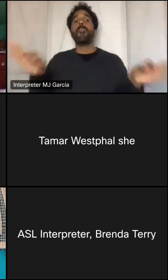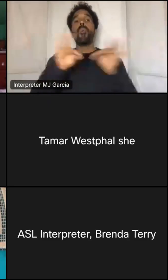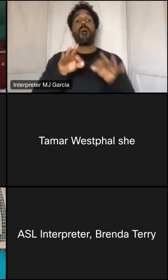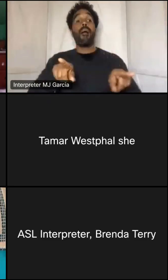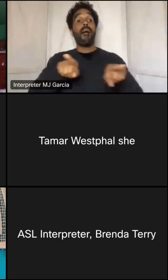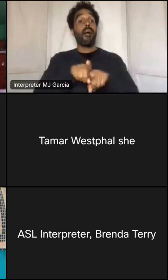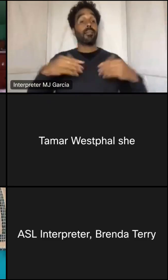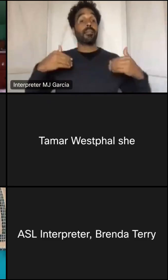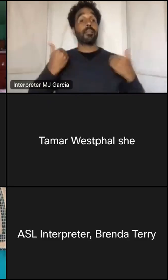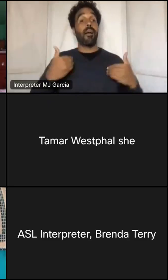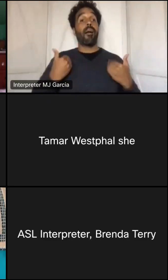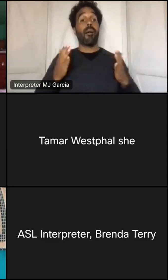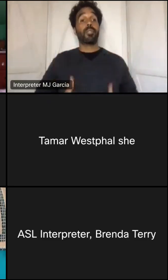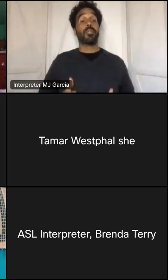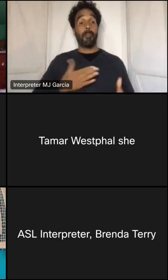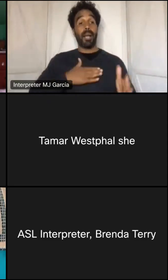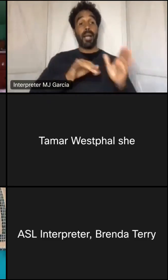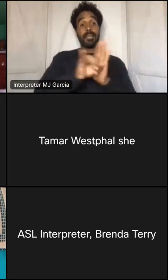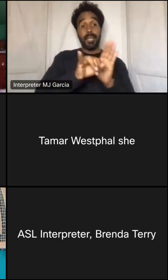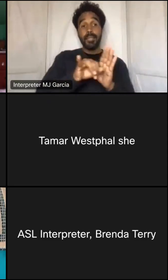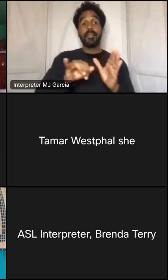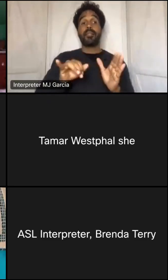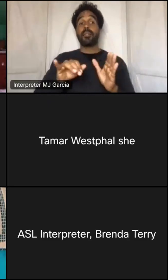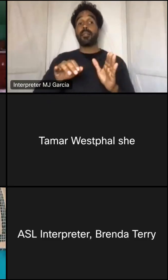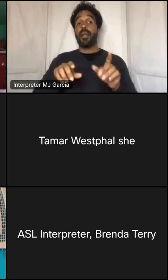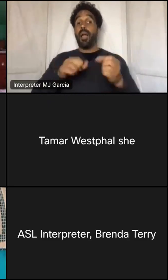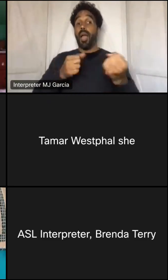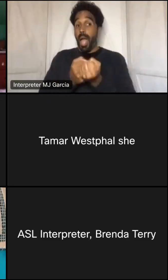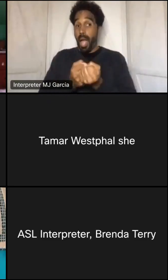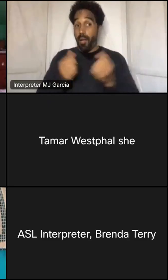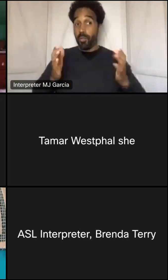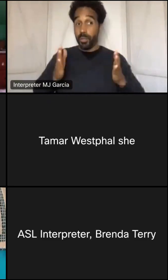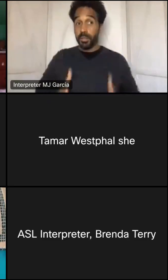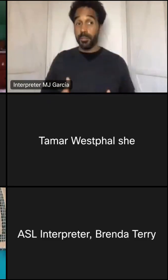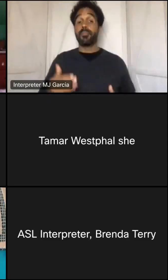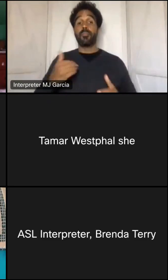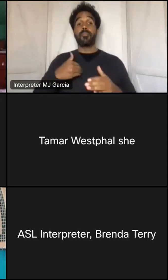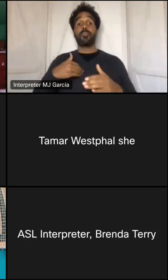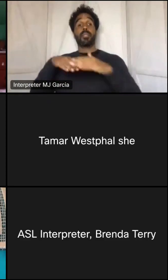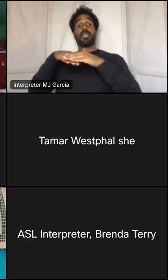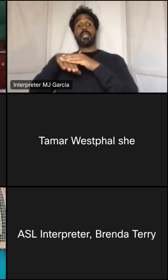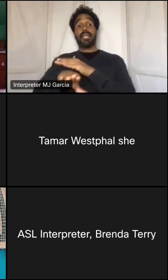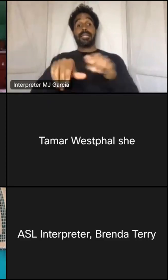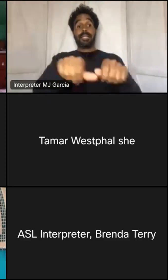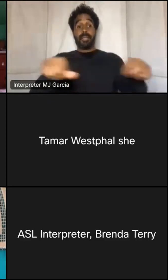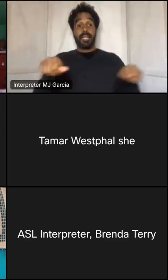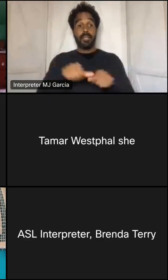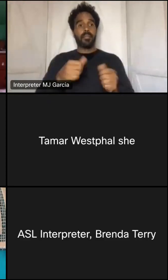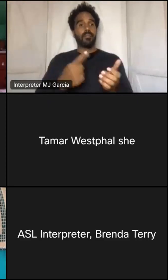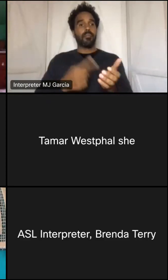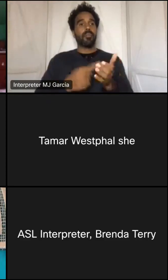really important. And as I've walked into spaces, sometimes I'm the only young person in the